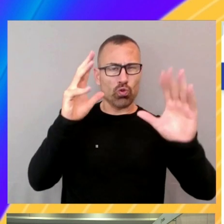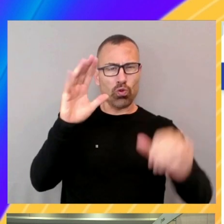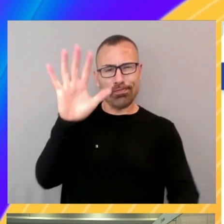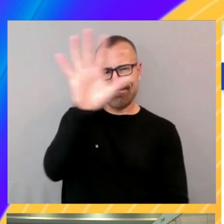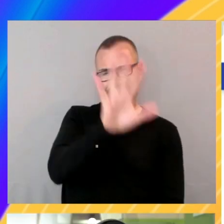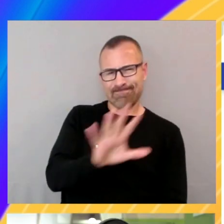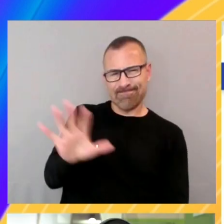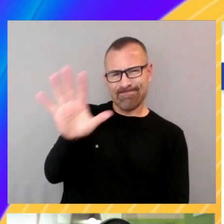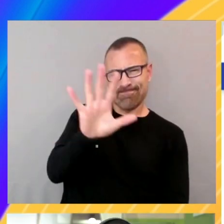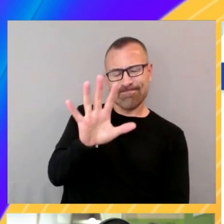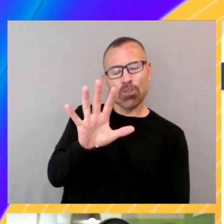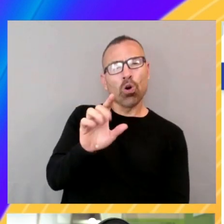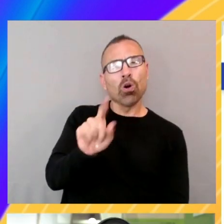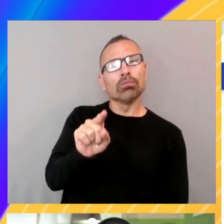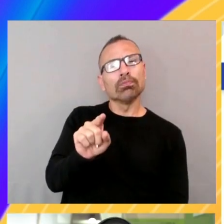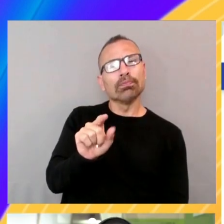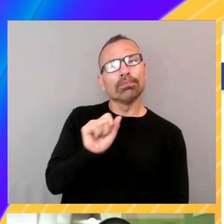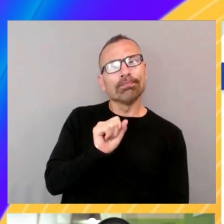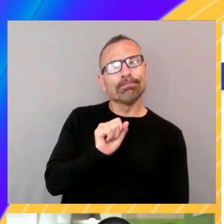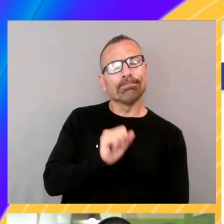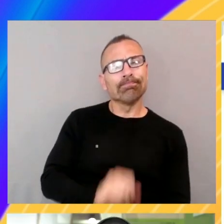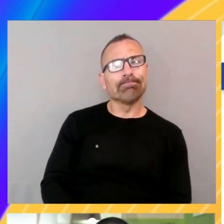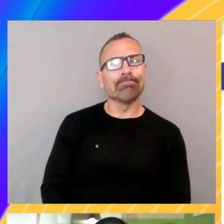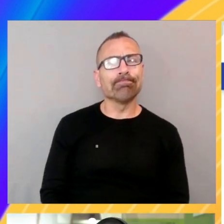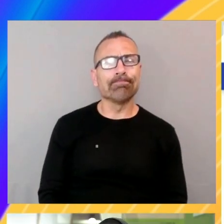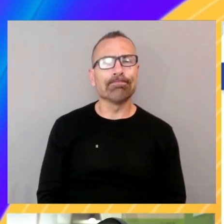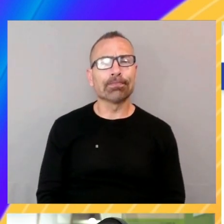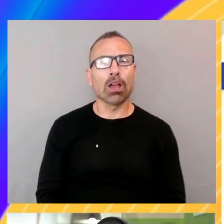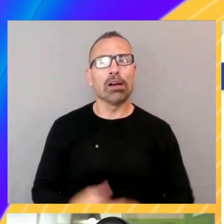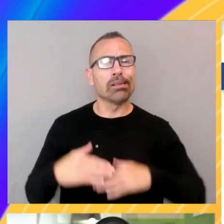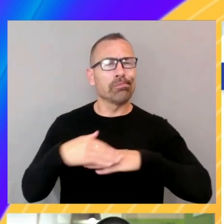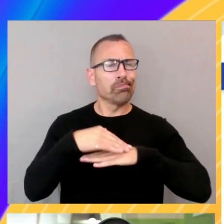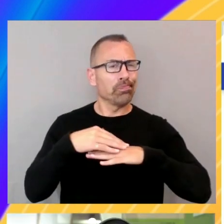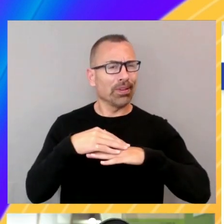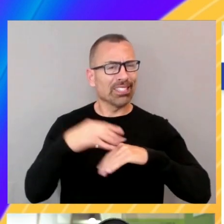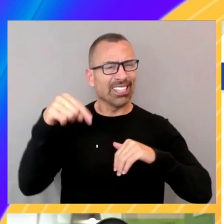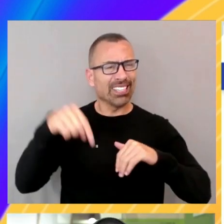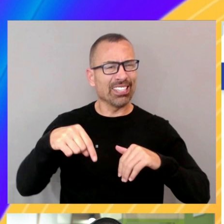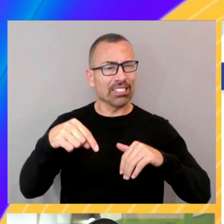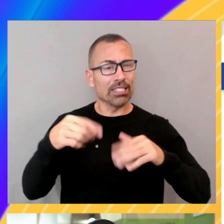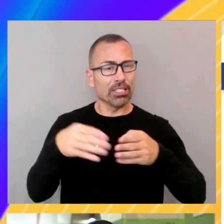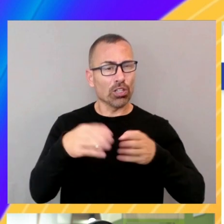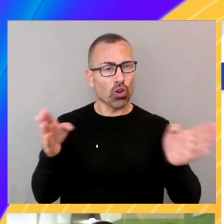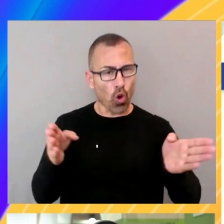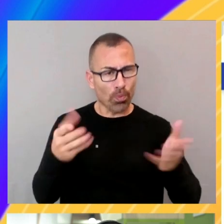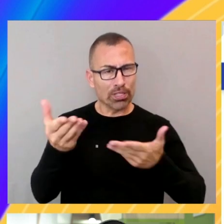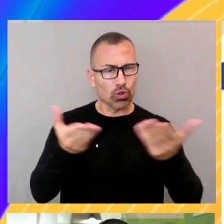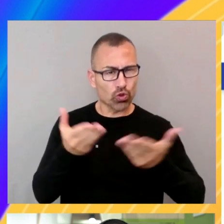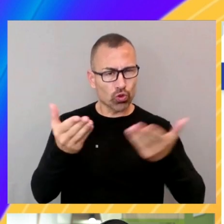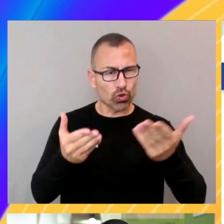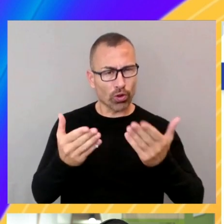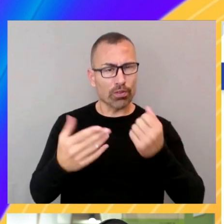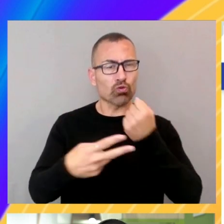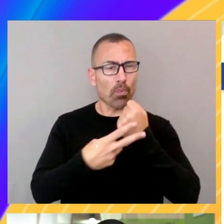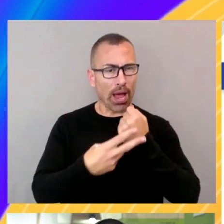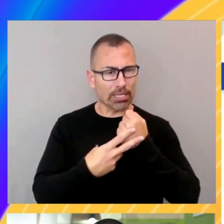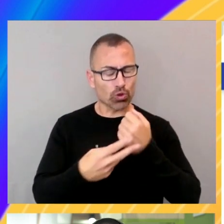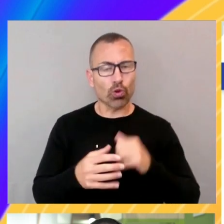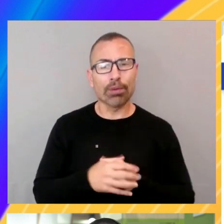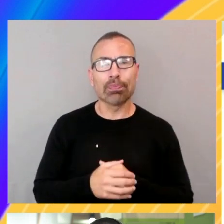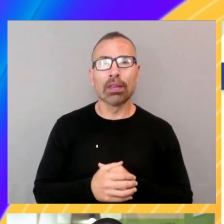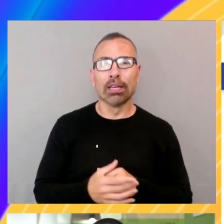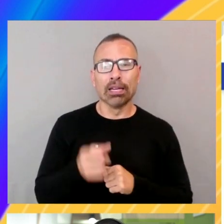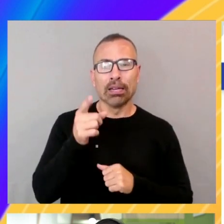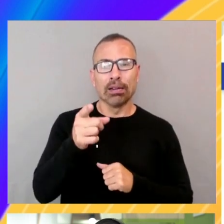page. But basically what we have is an open source repository, and it's a set of